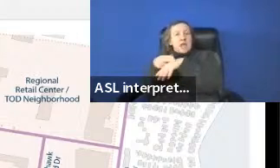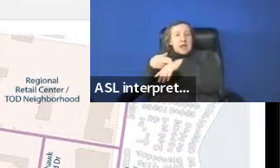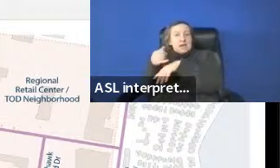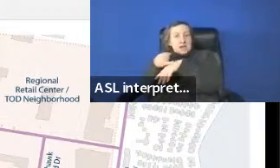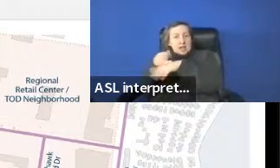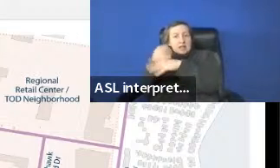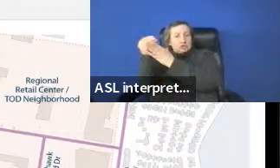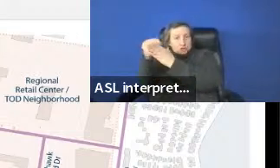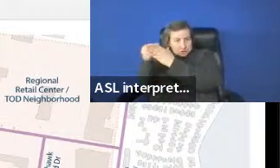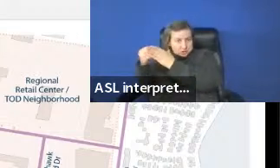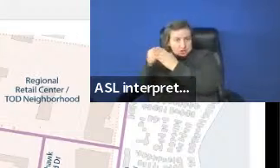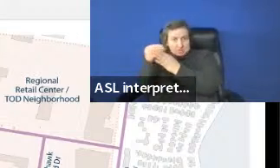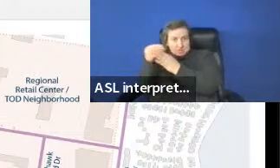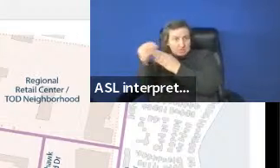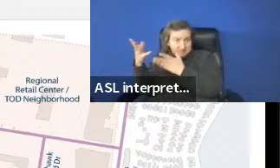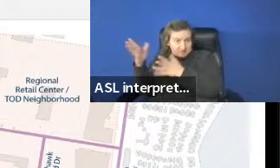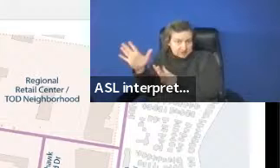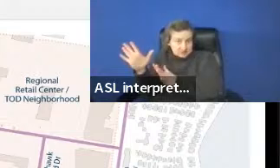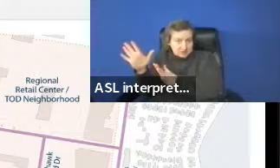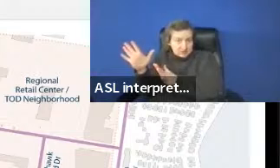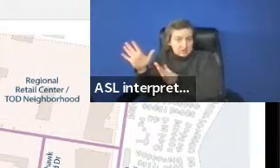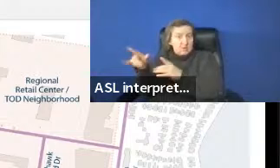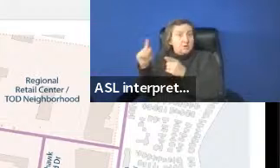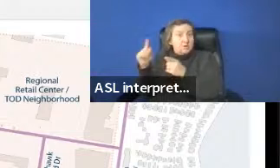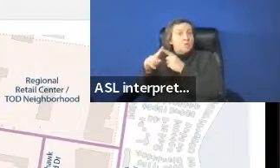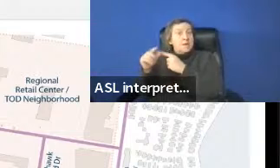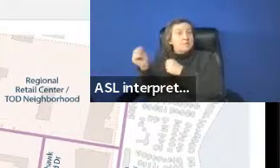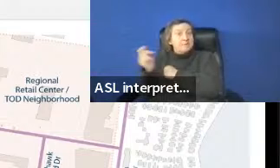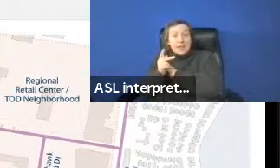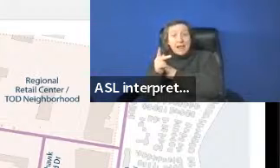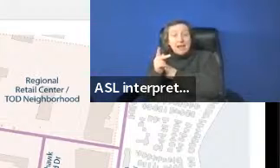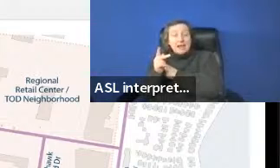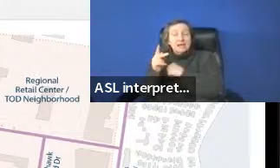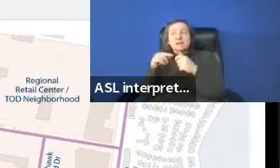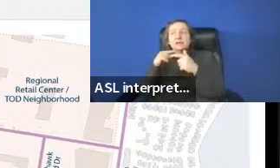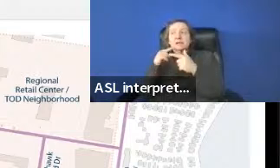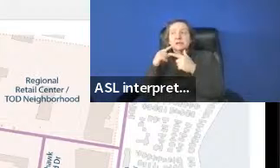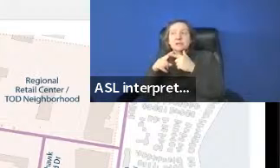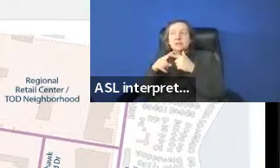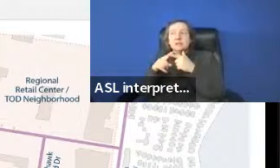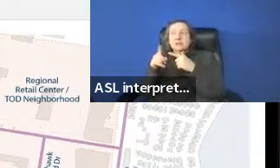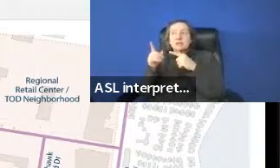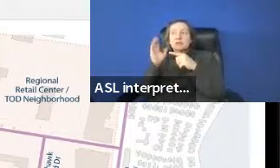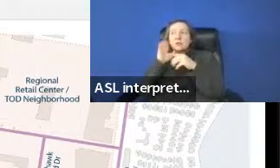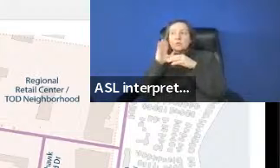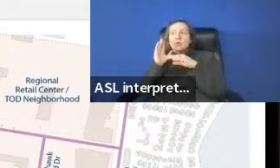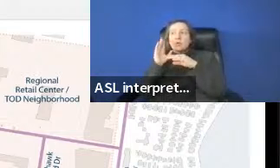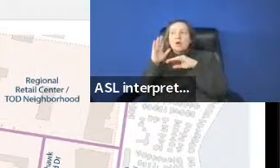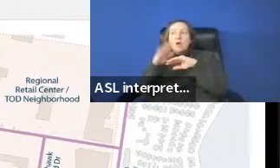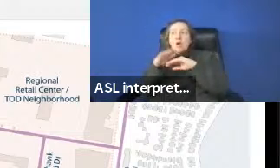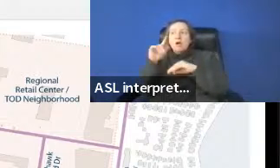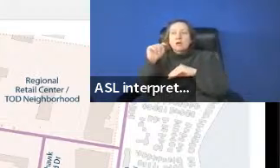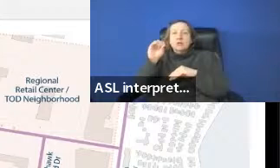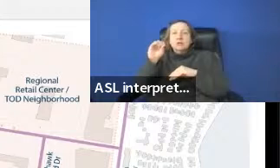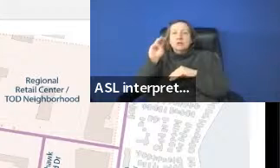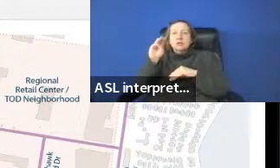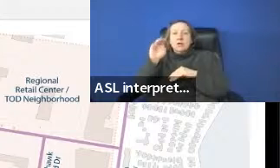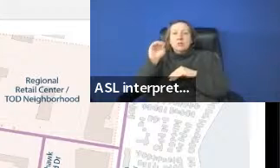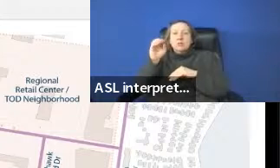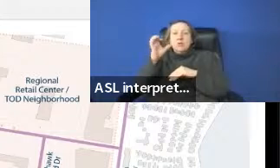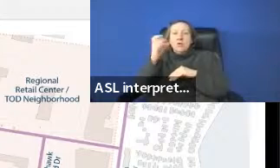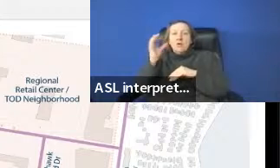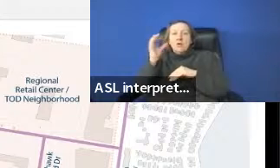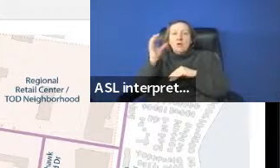shopping. When you return, then you would come on Tomahawk, go on the west